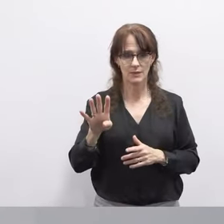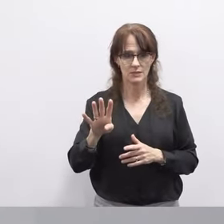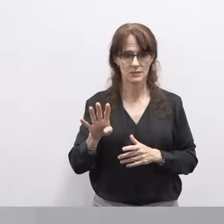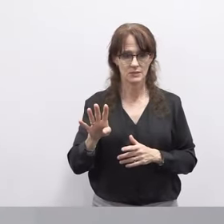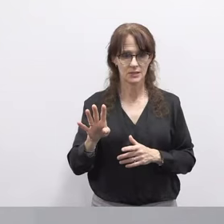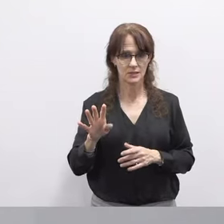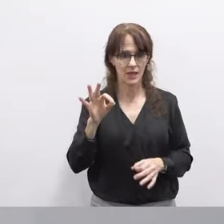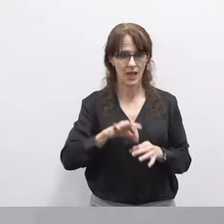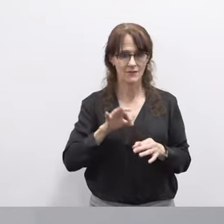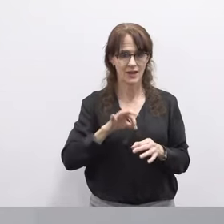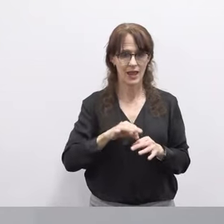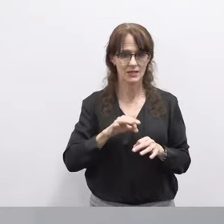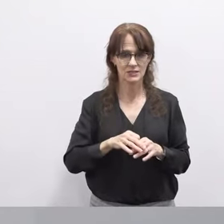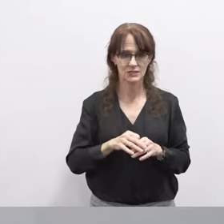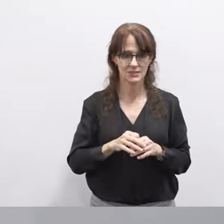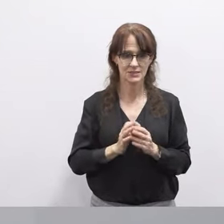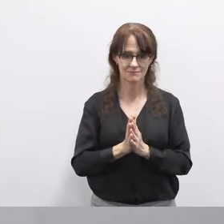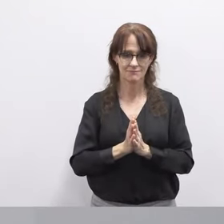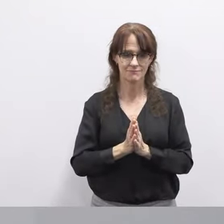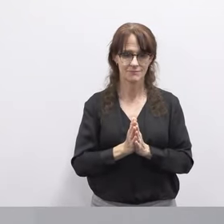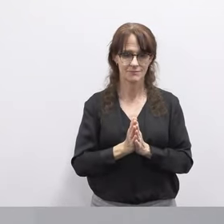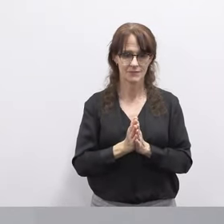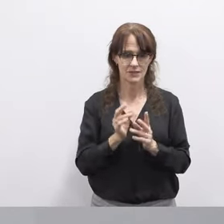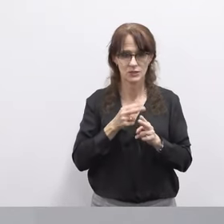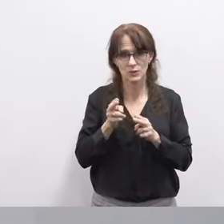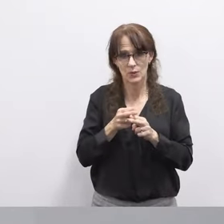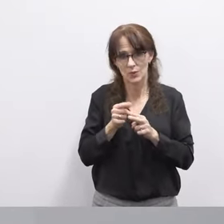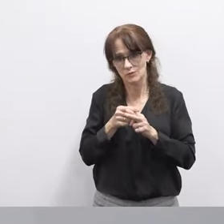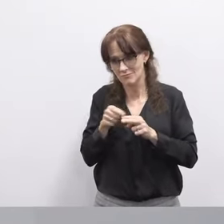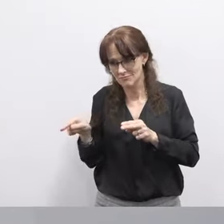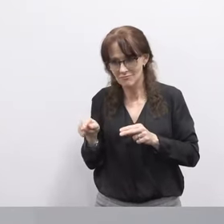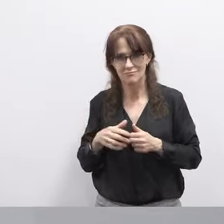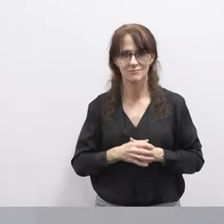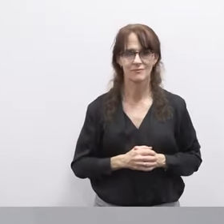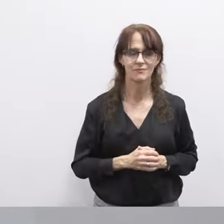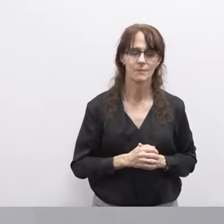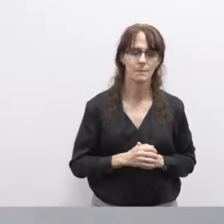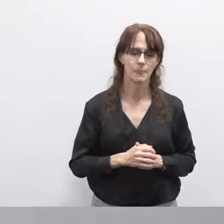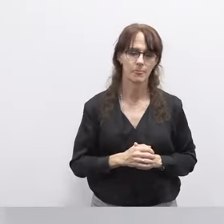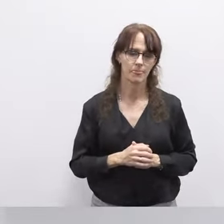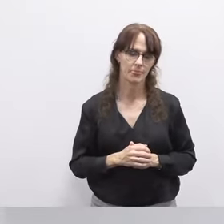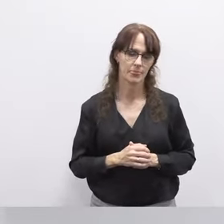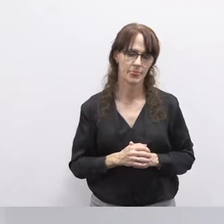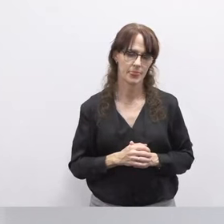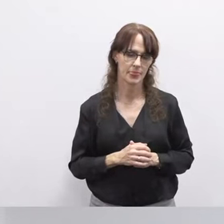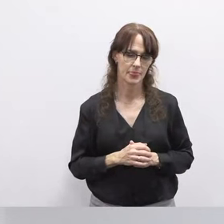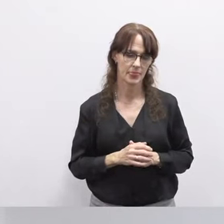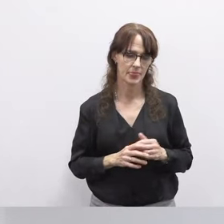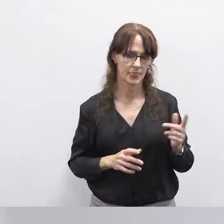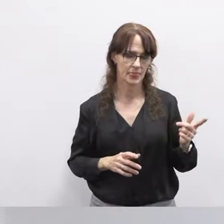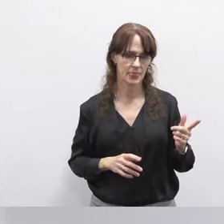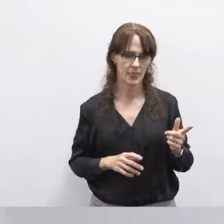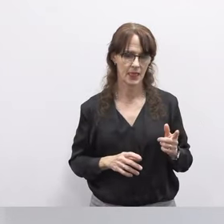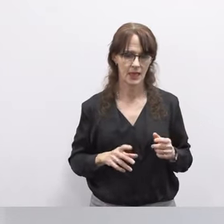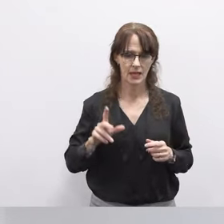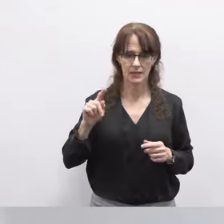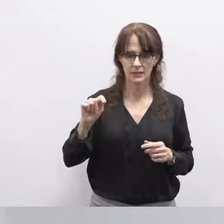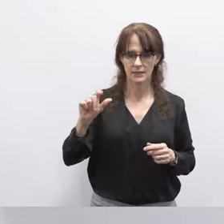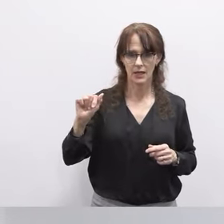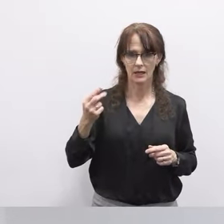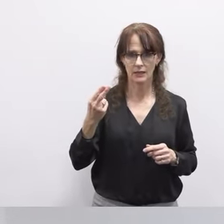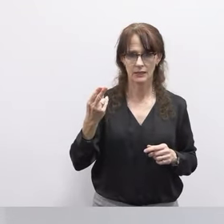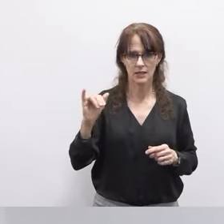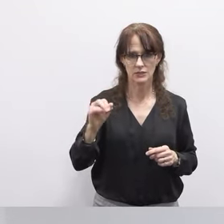that? We have an election right around the corner. So Ms. Takahashi, could you give us just a